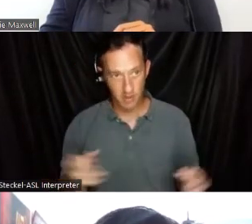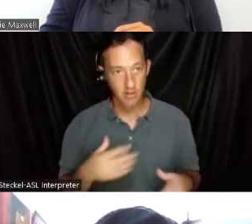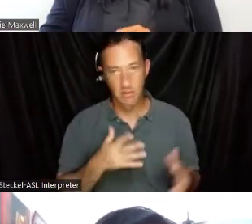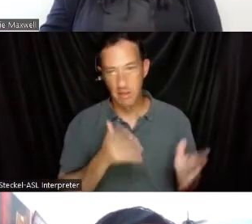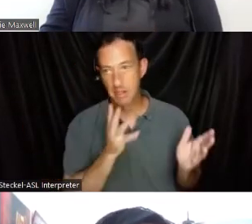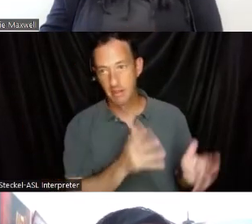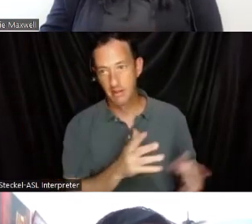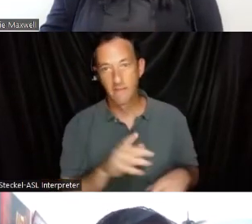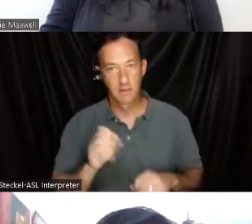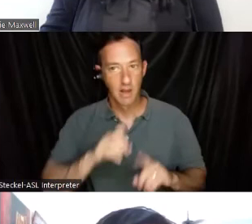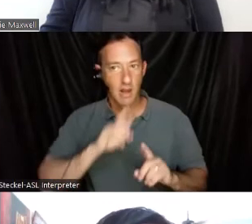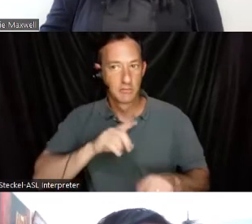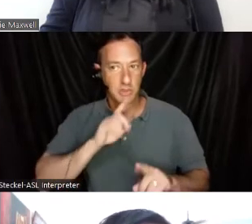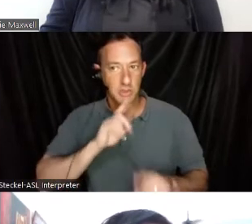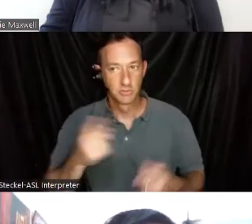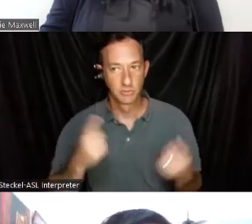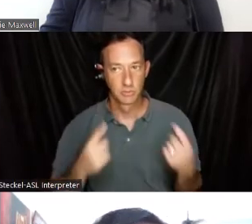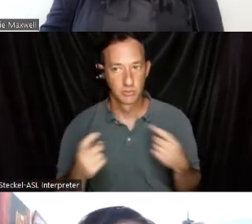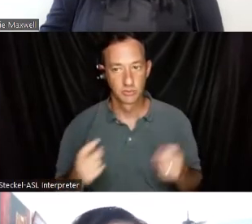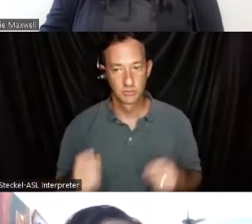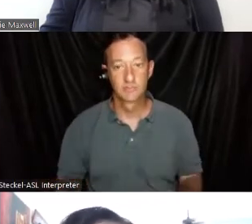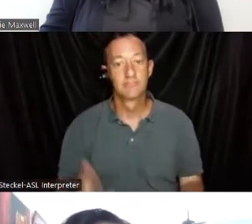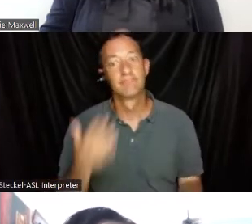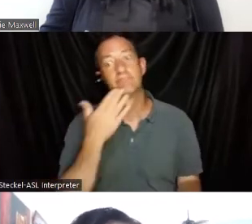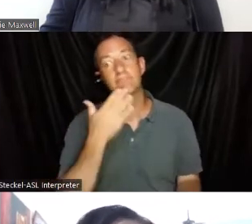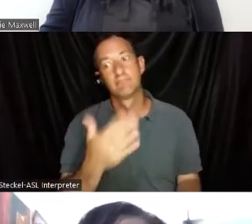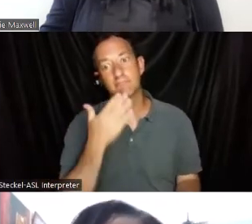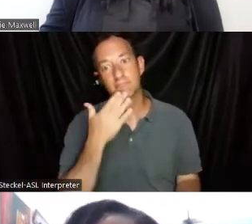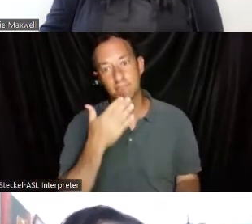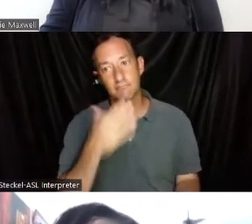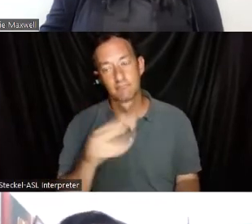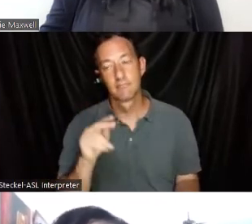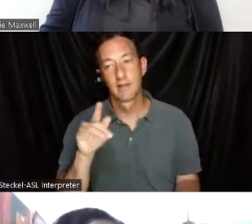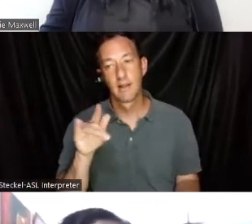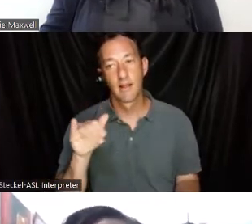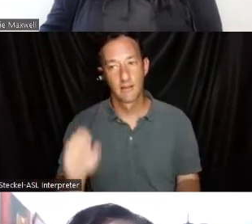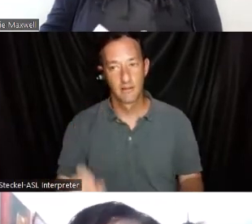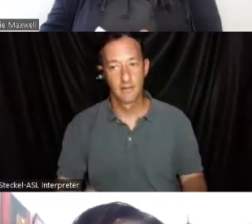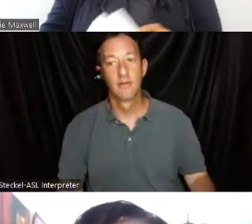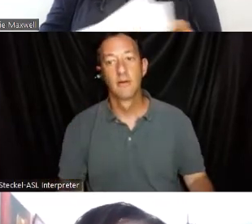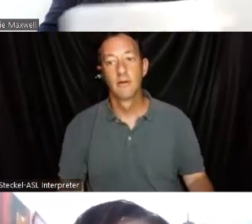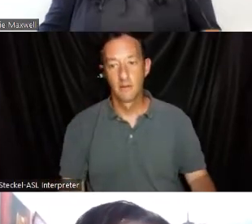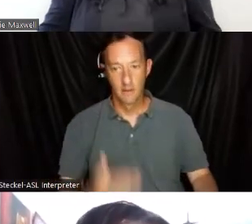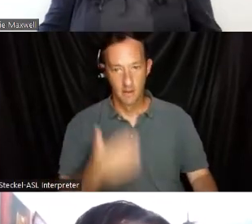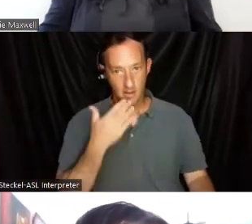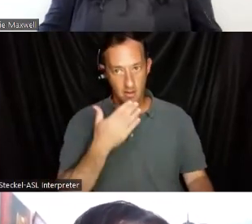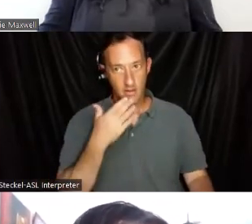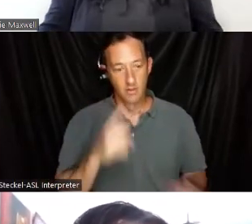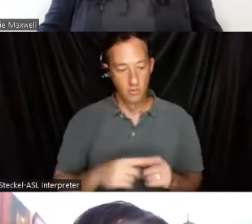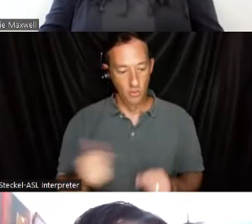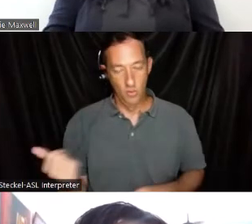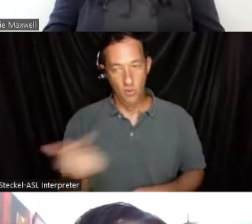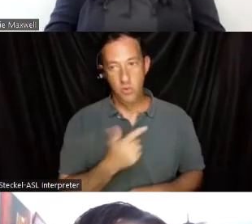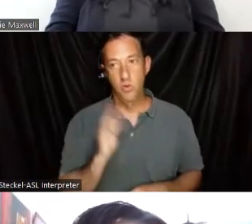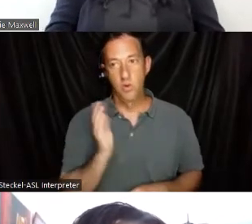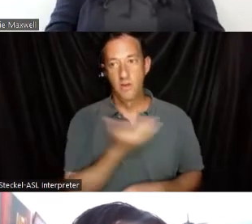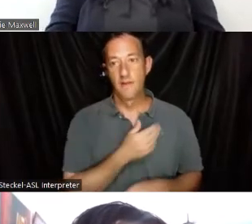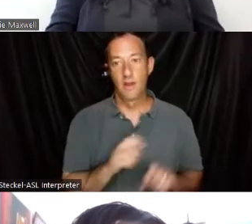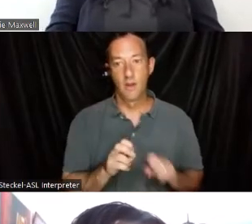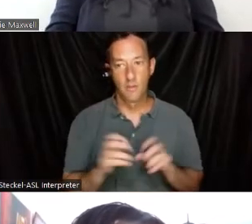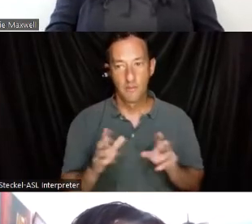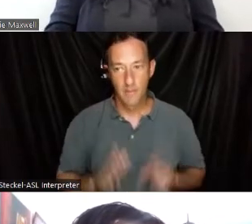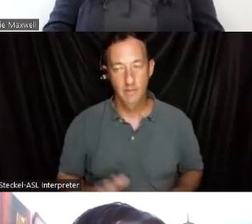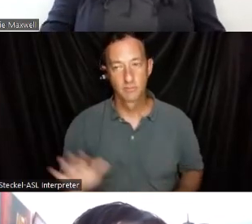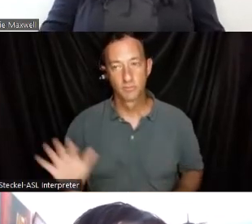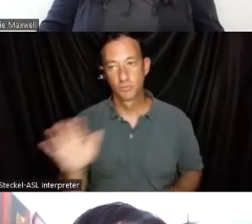any questions. Thank you so much, Natalie. And thank you so much to all of our panelists for your time